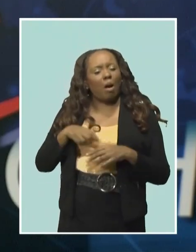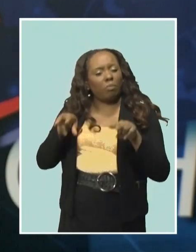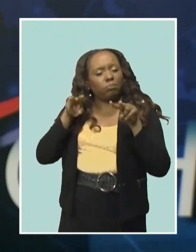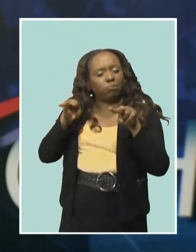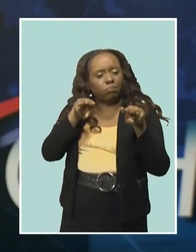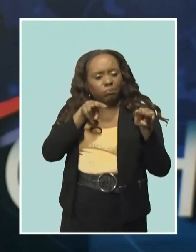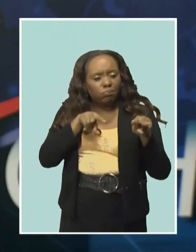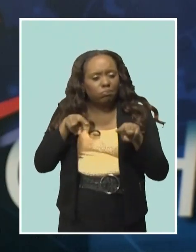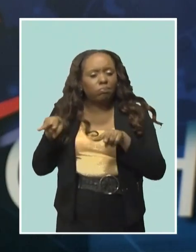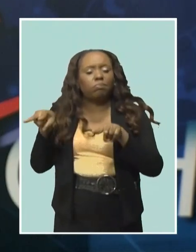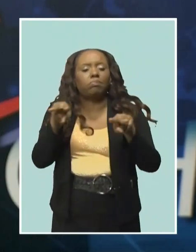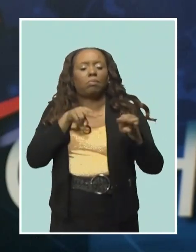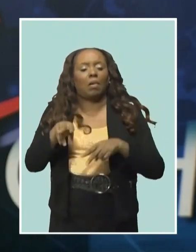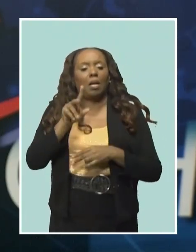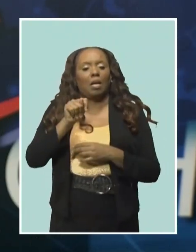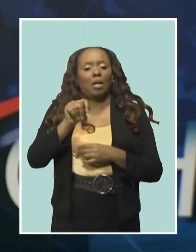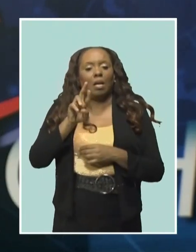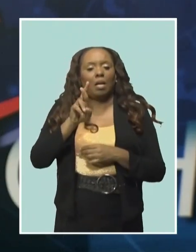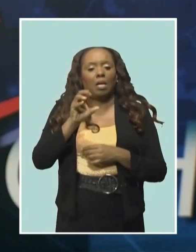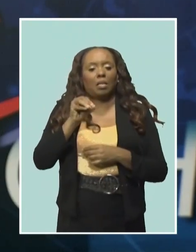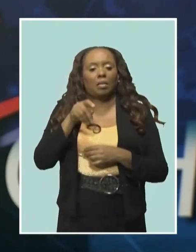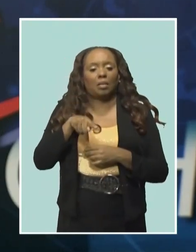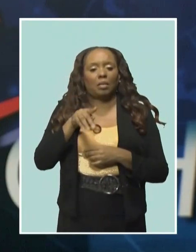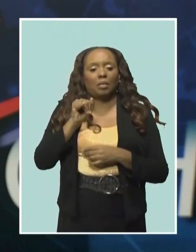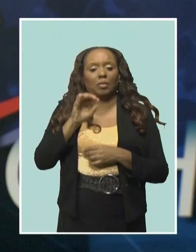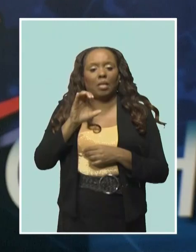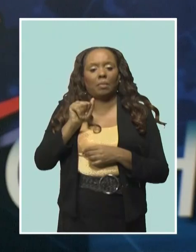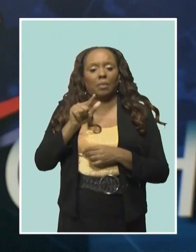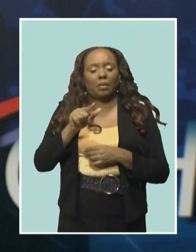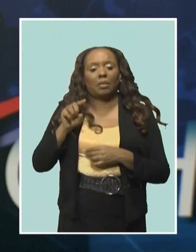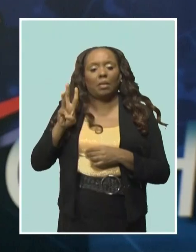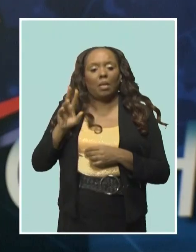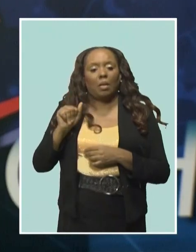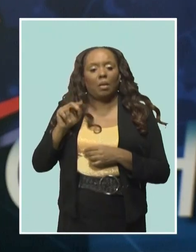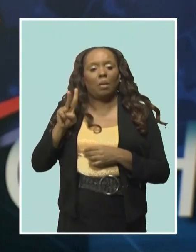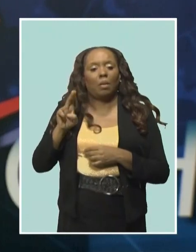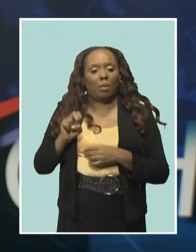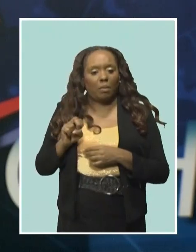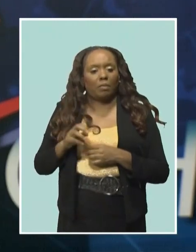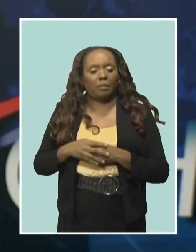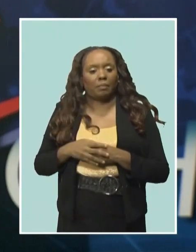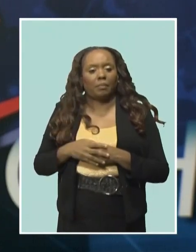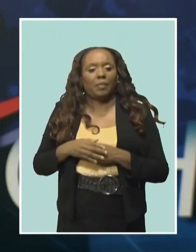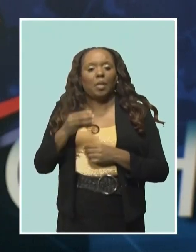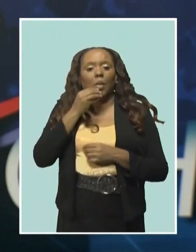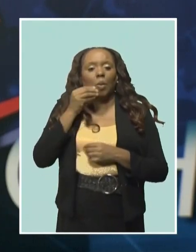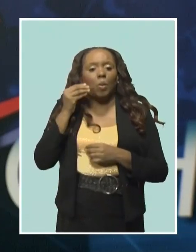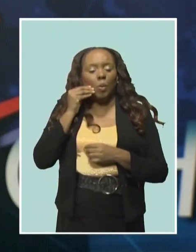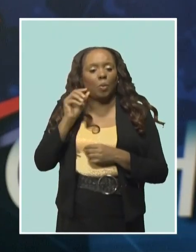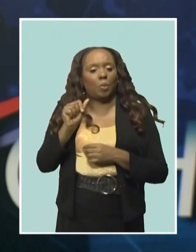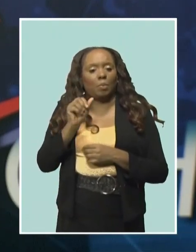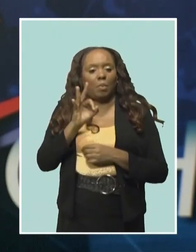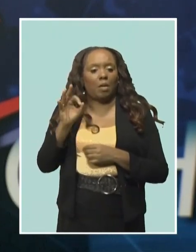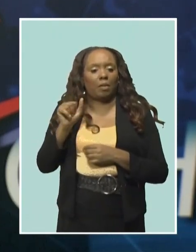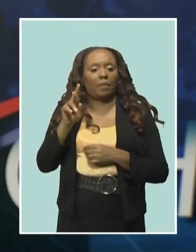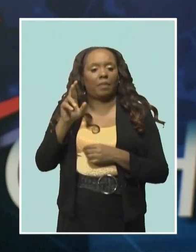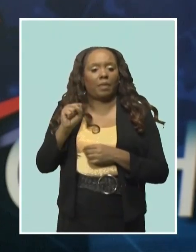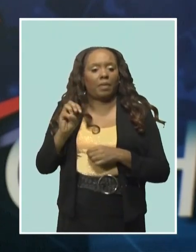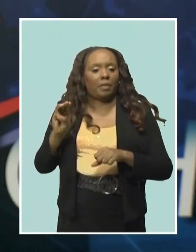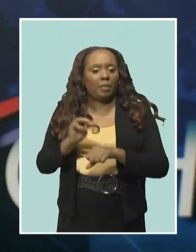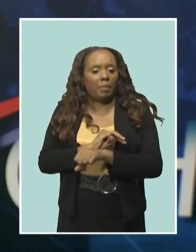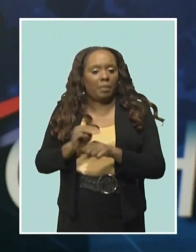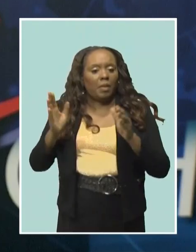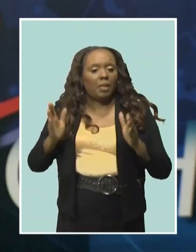continues to monitor a tropical wave located in the eastern Atlantic. Home Affairs and Information Minister Wilfred Abrams